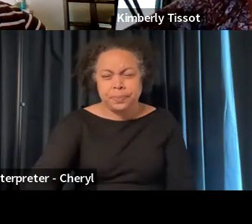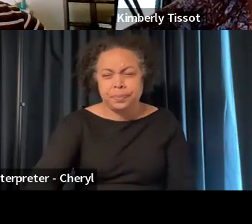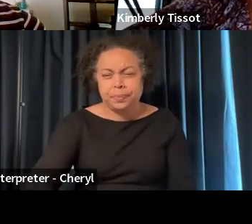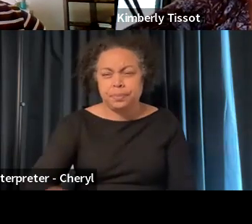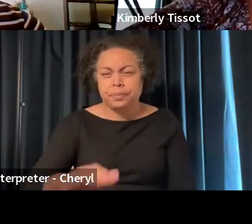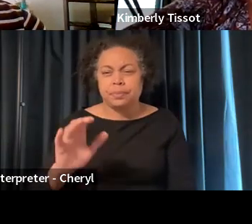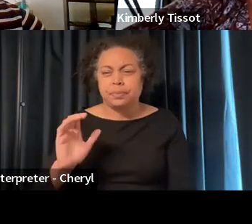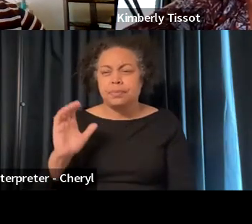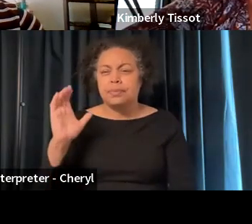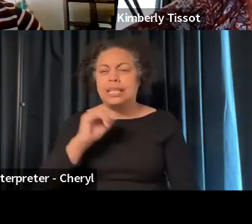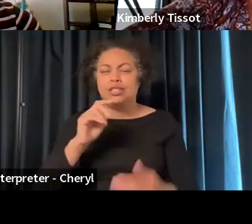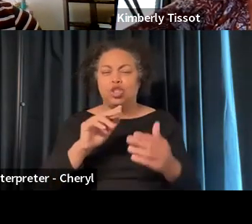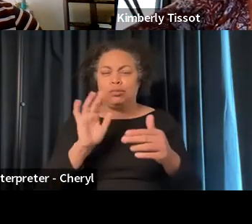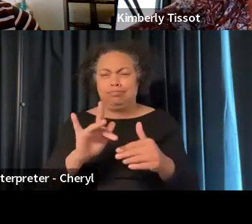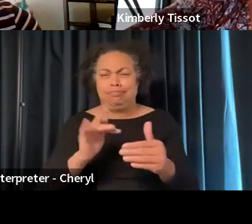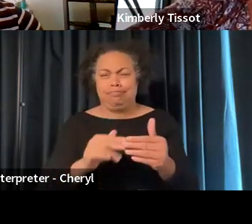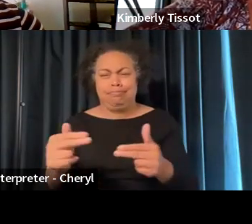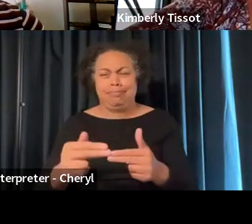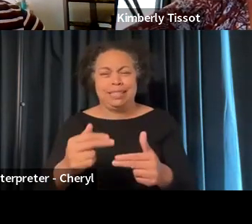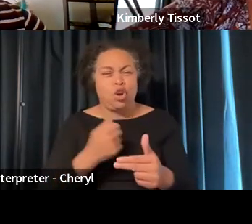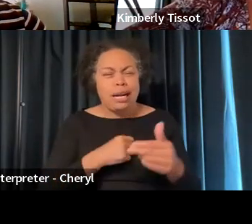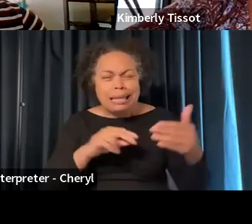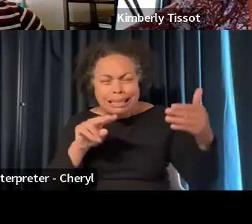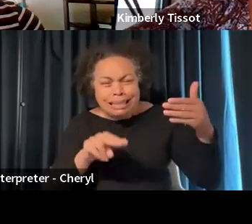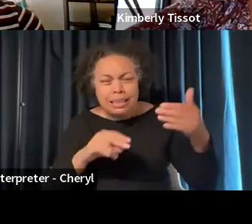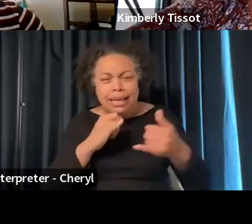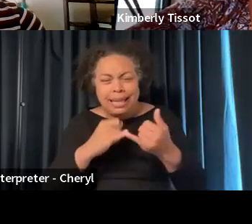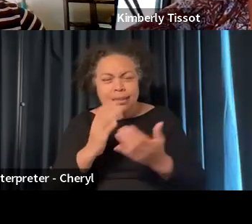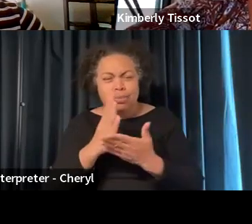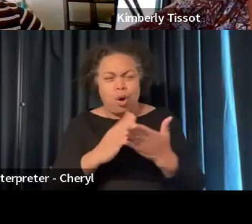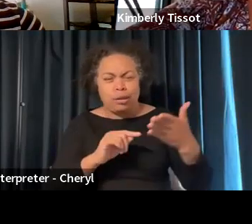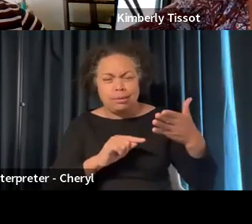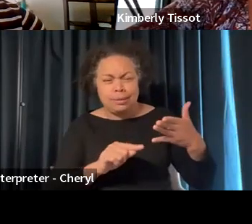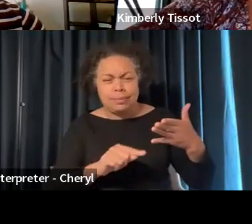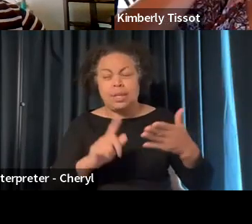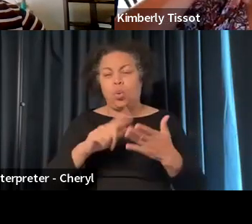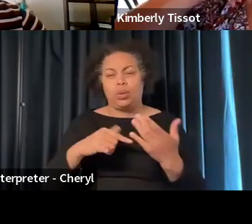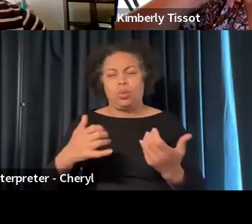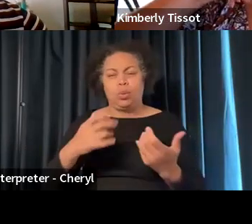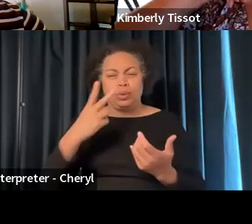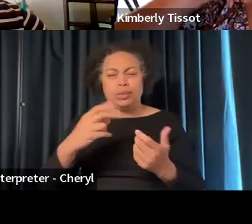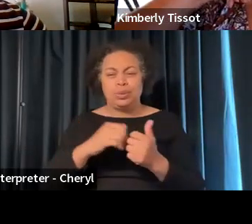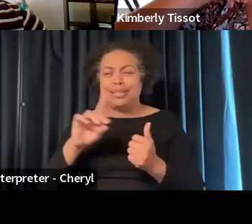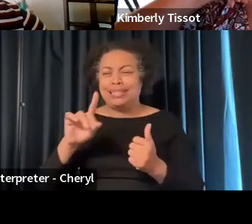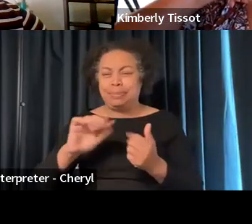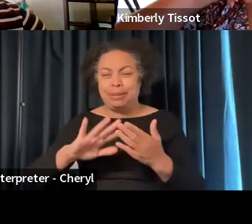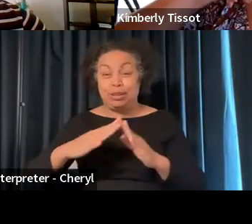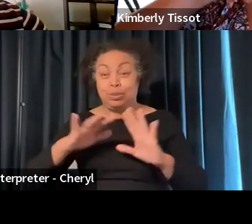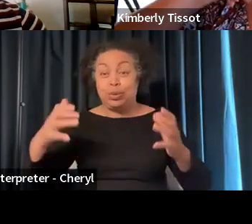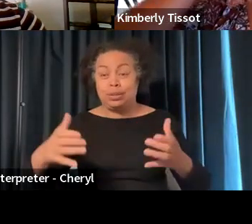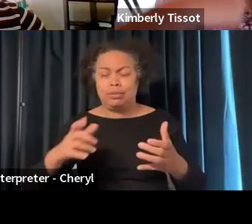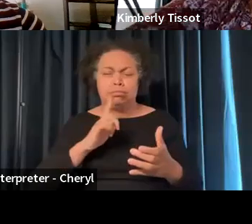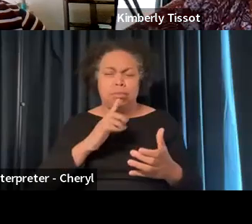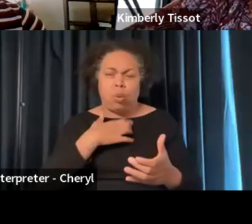I guess I should finish my slide. I realize I didn't read the last point up there, but what I want to see in the disability community is to really